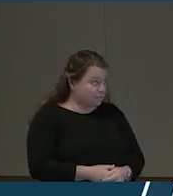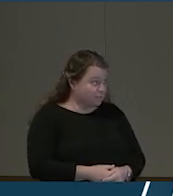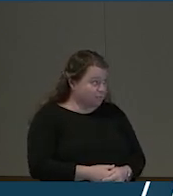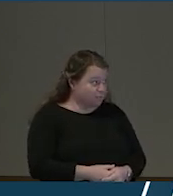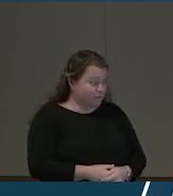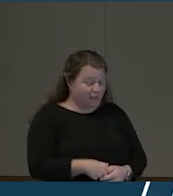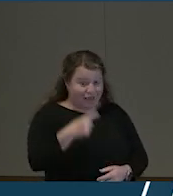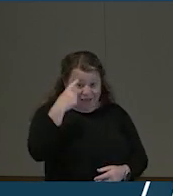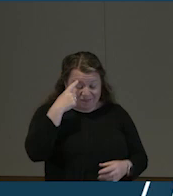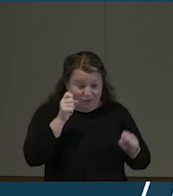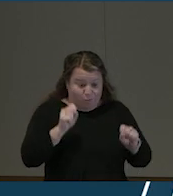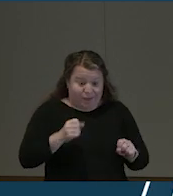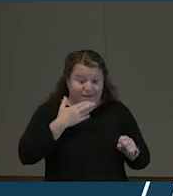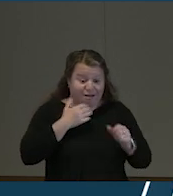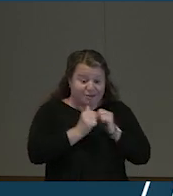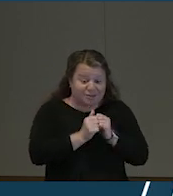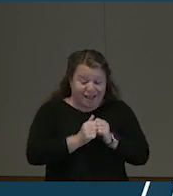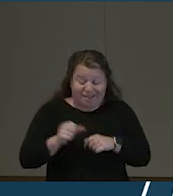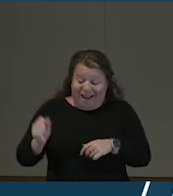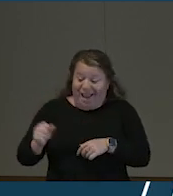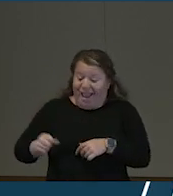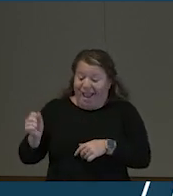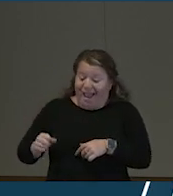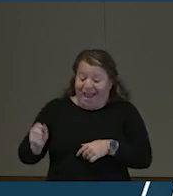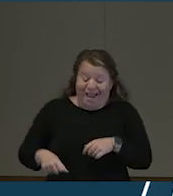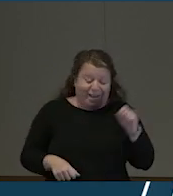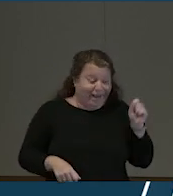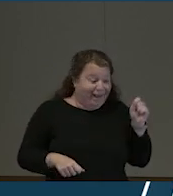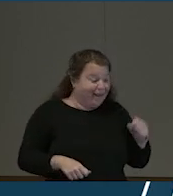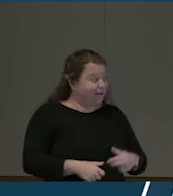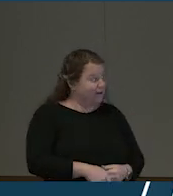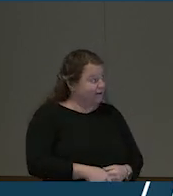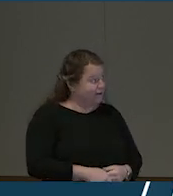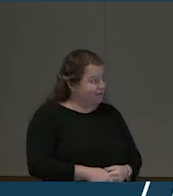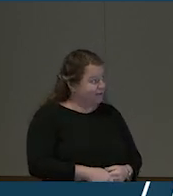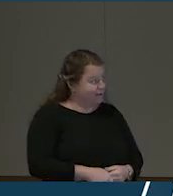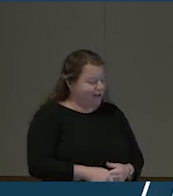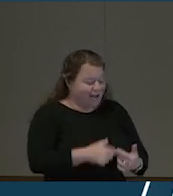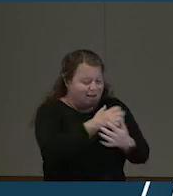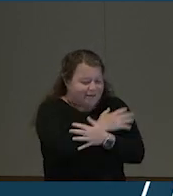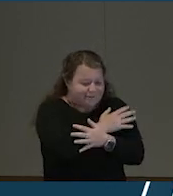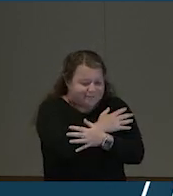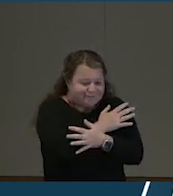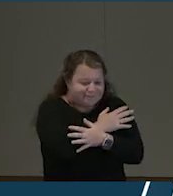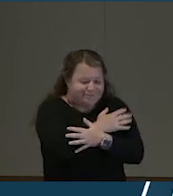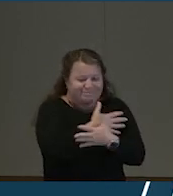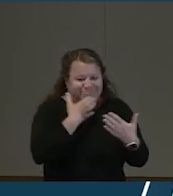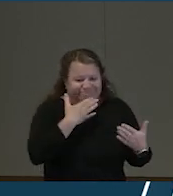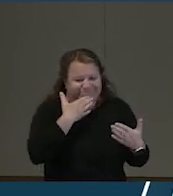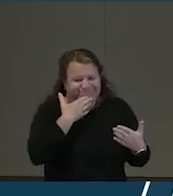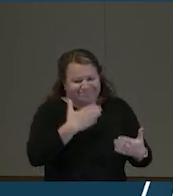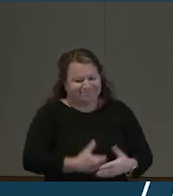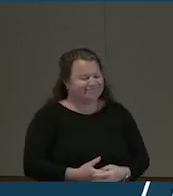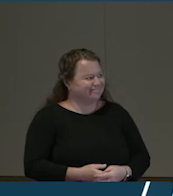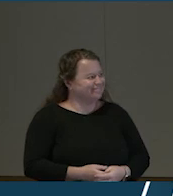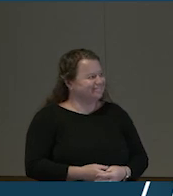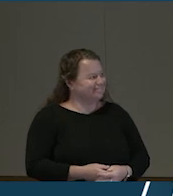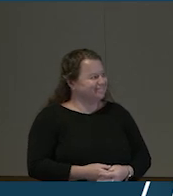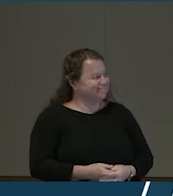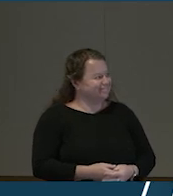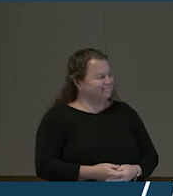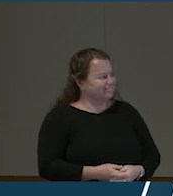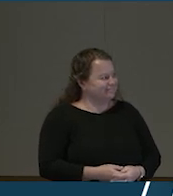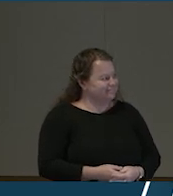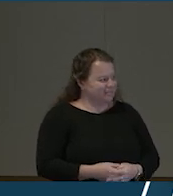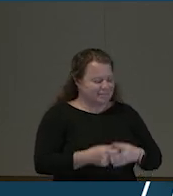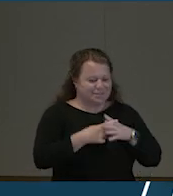can do this together. Yeah, let's do it. Can I have a hug? Yeah. Okay. Oh. Thank you. Yeah, no problem. Let's do it together.